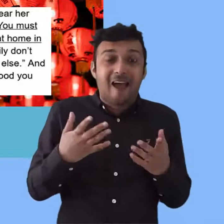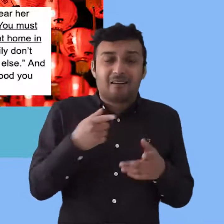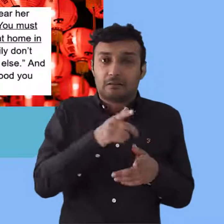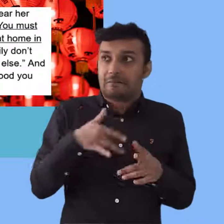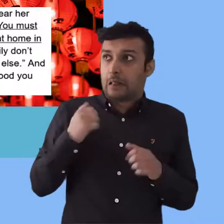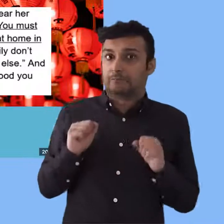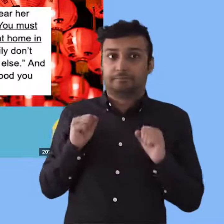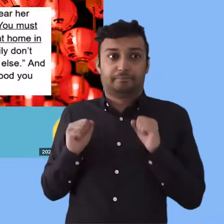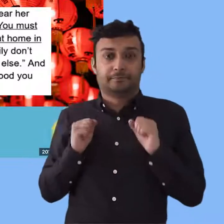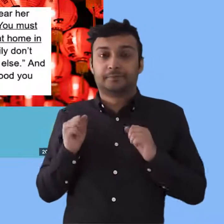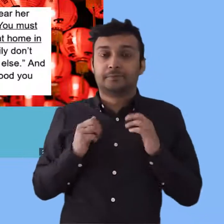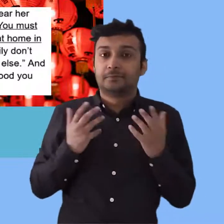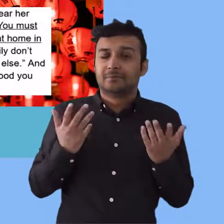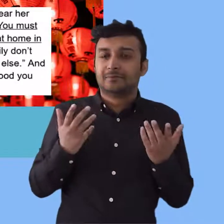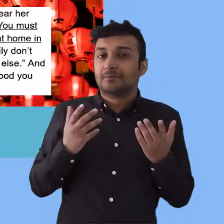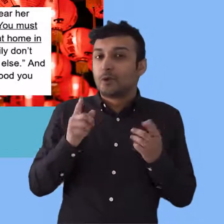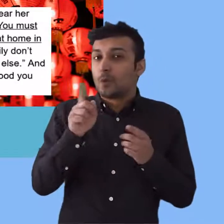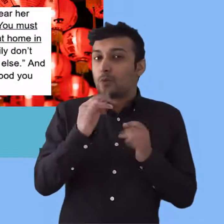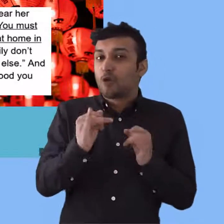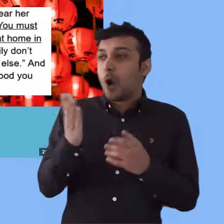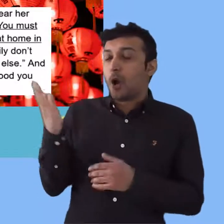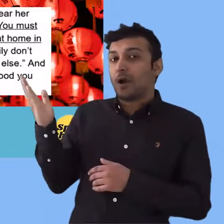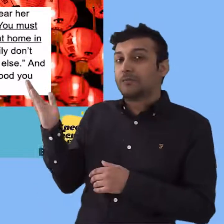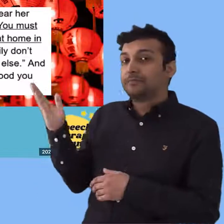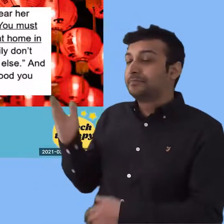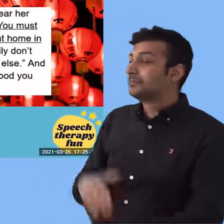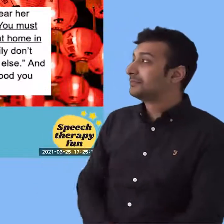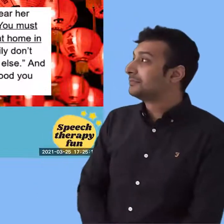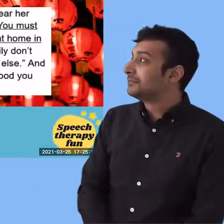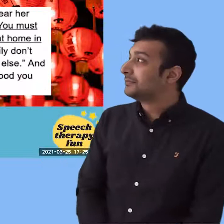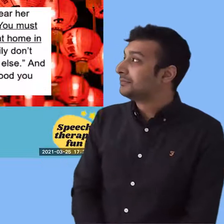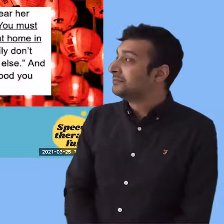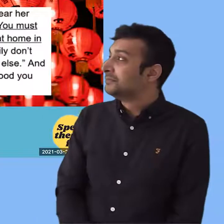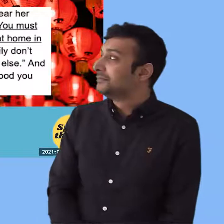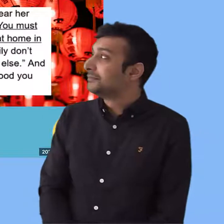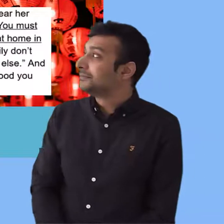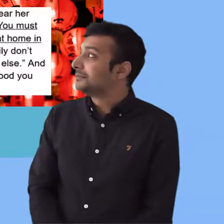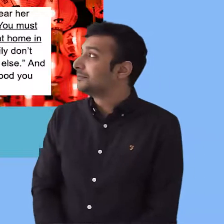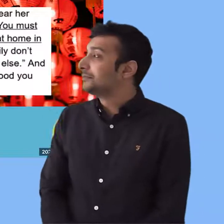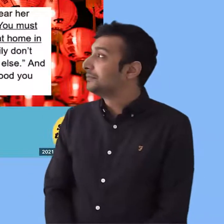So what is wrong here? What do we see that's wrong here?